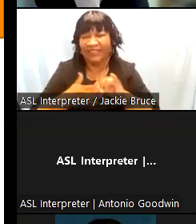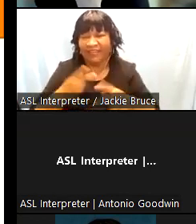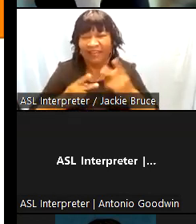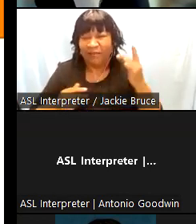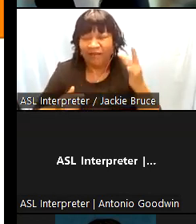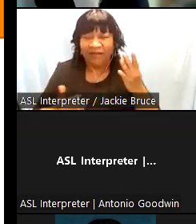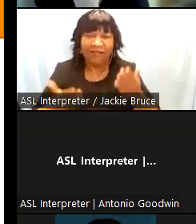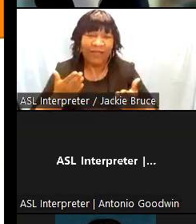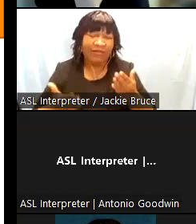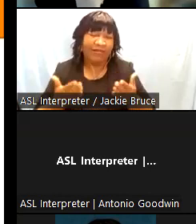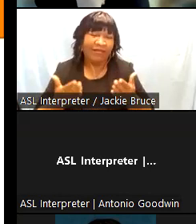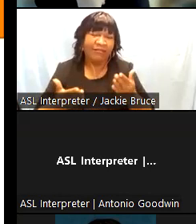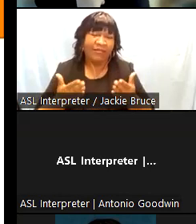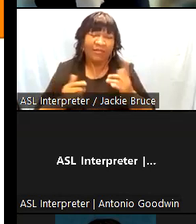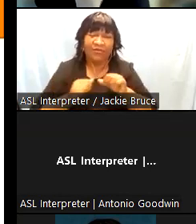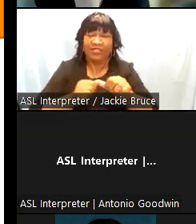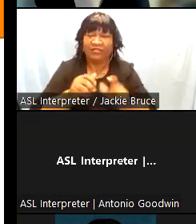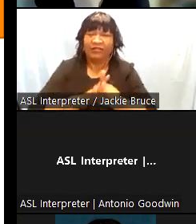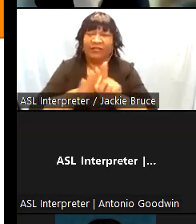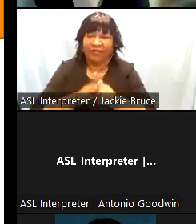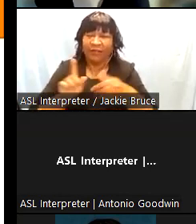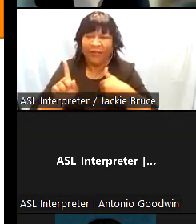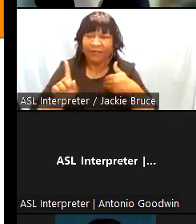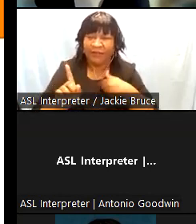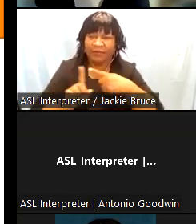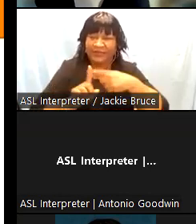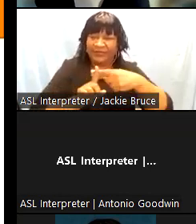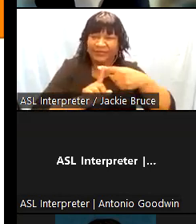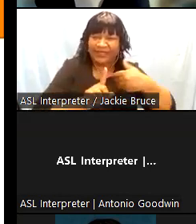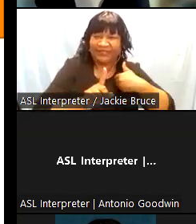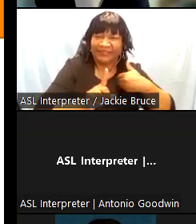it might continue to show up positive for a while.